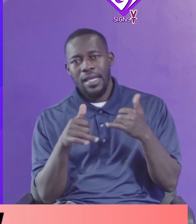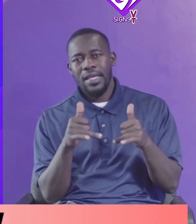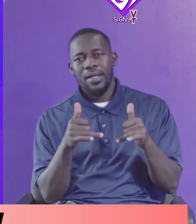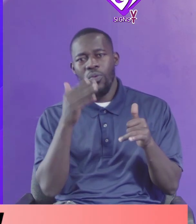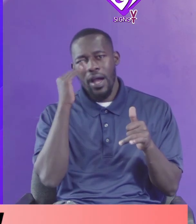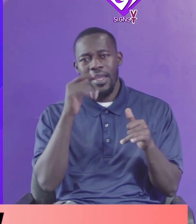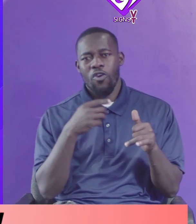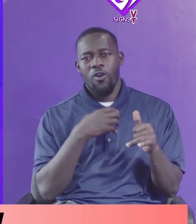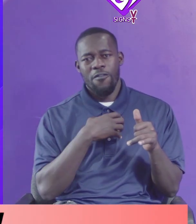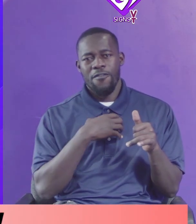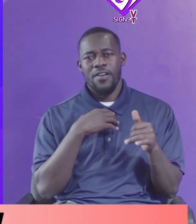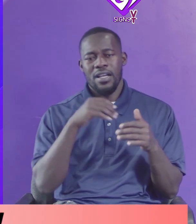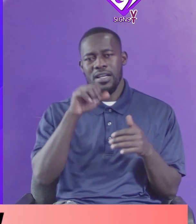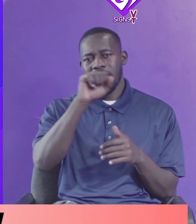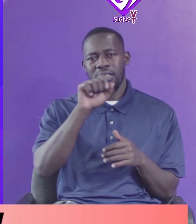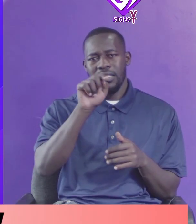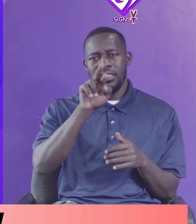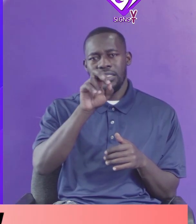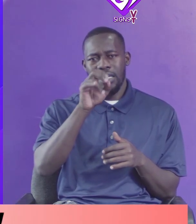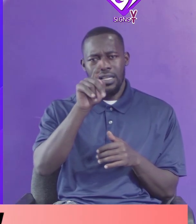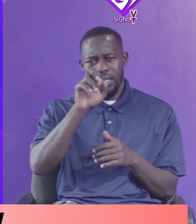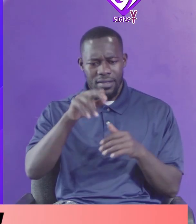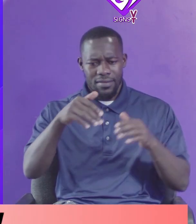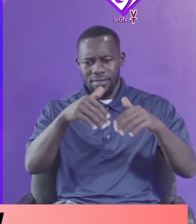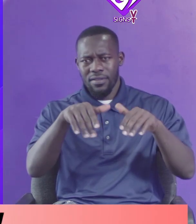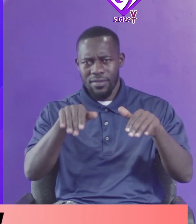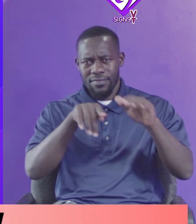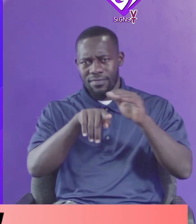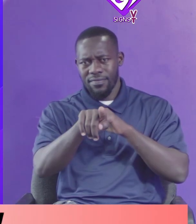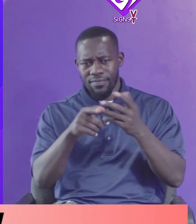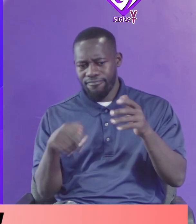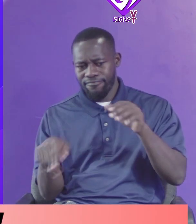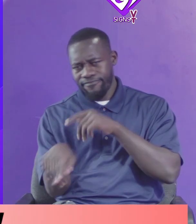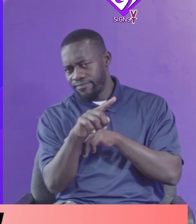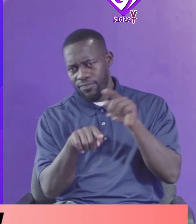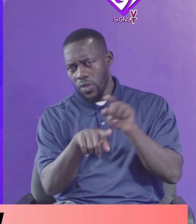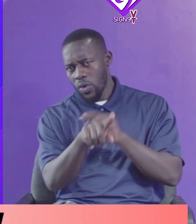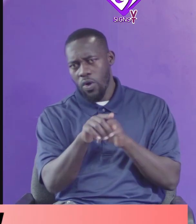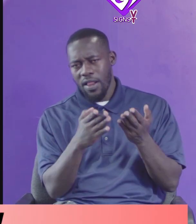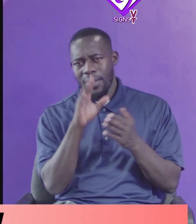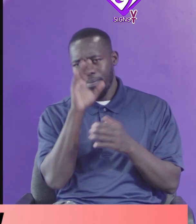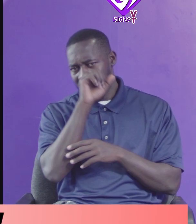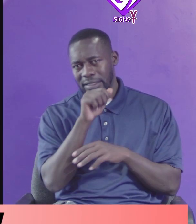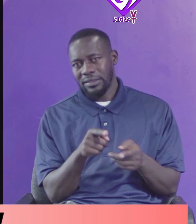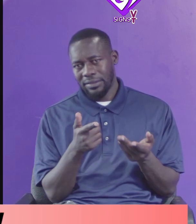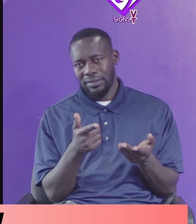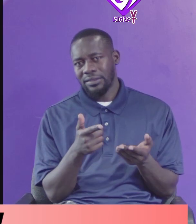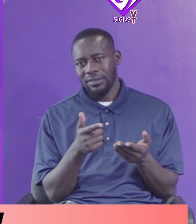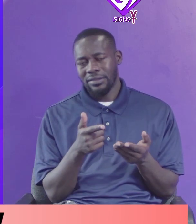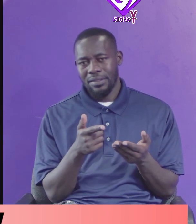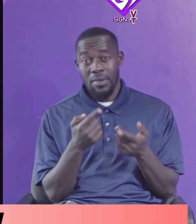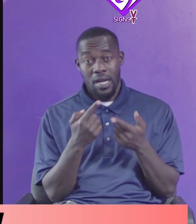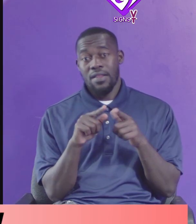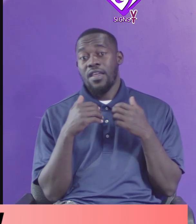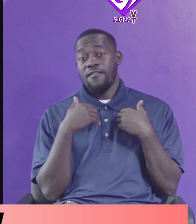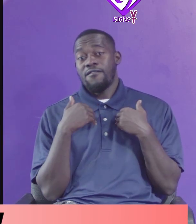and get results for them. But then again, you see now Voltermed coming in, and they look like they have attacking threat because they